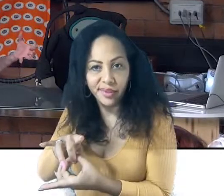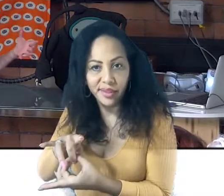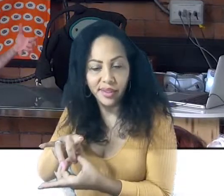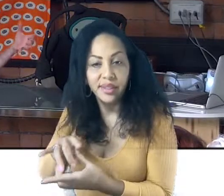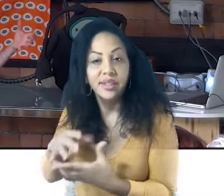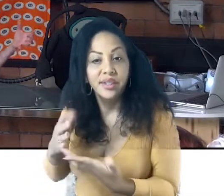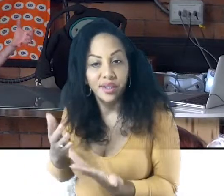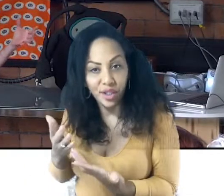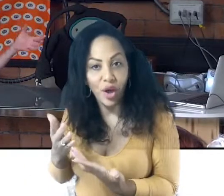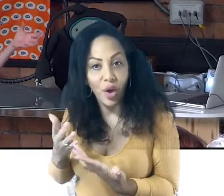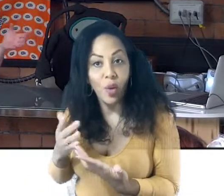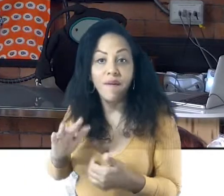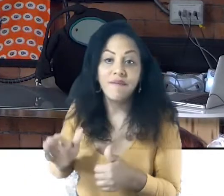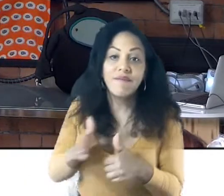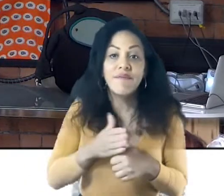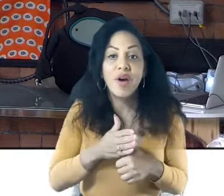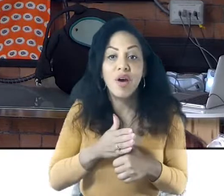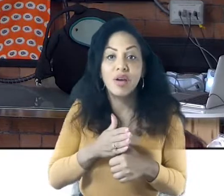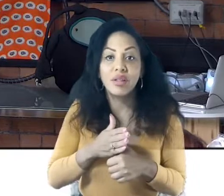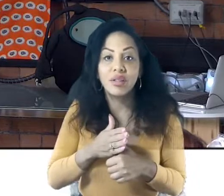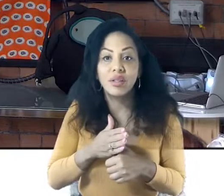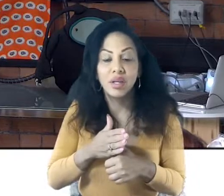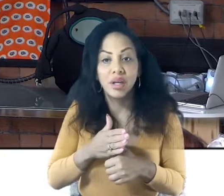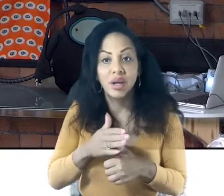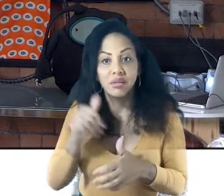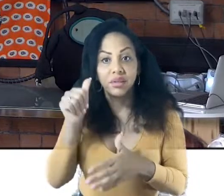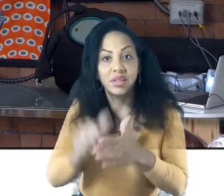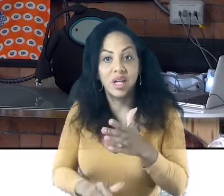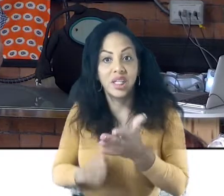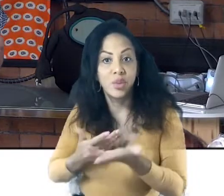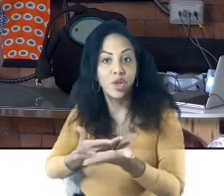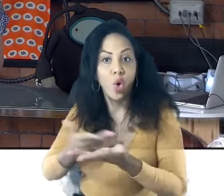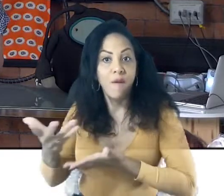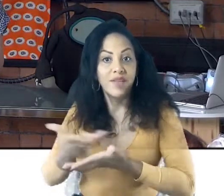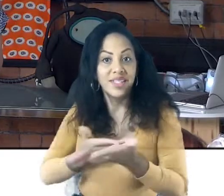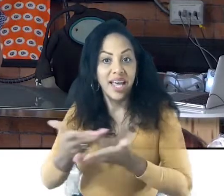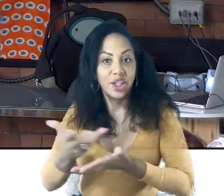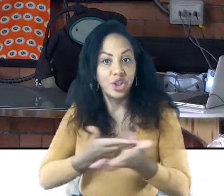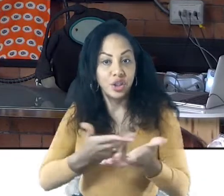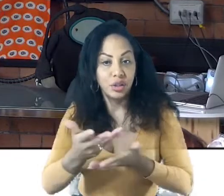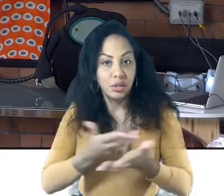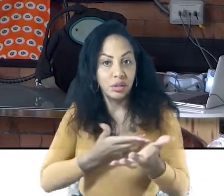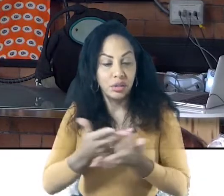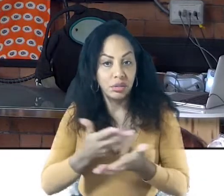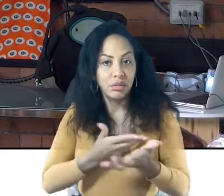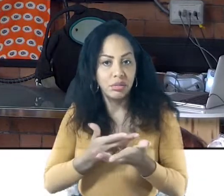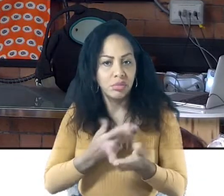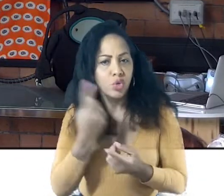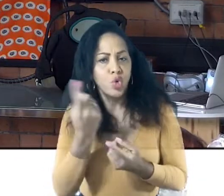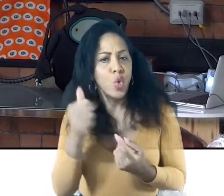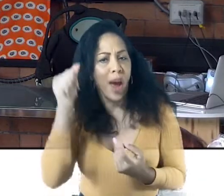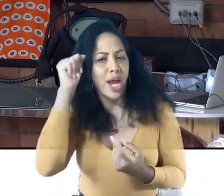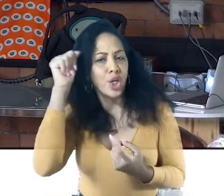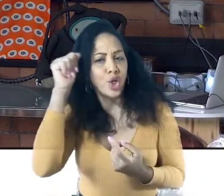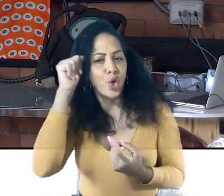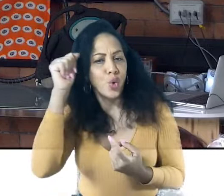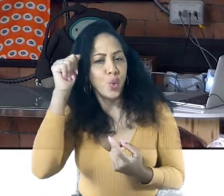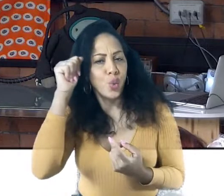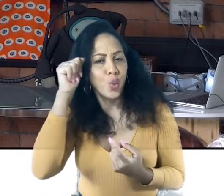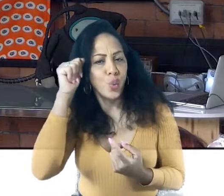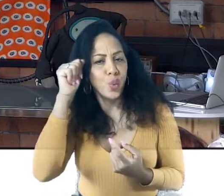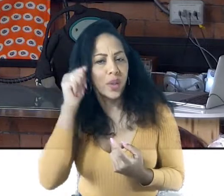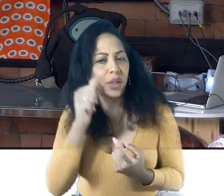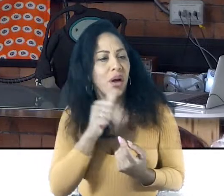started with people that I knew first and foremost, and then I kind of started